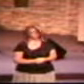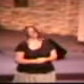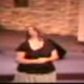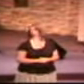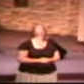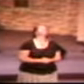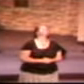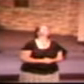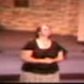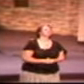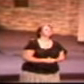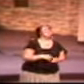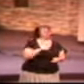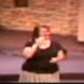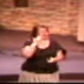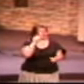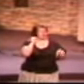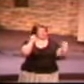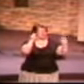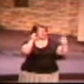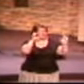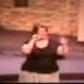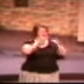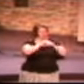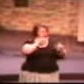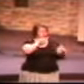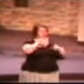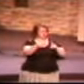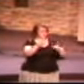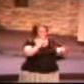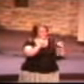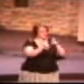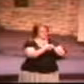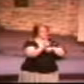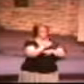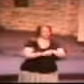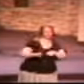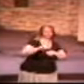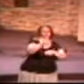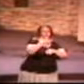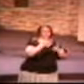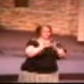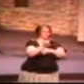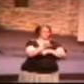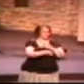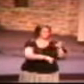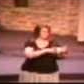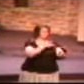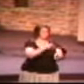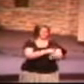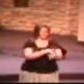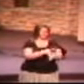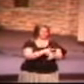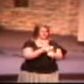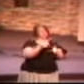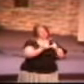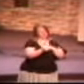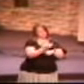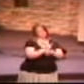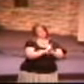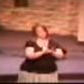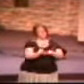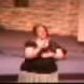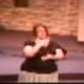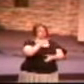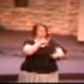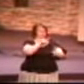It's amazing how your perspective changes as you travel throughout the world. In the last few weeks, my